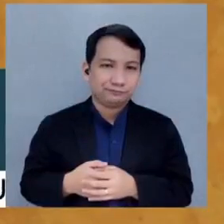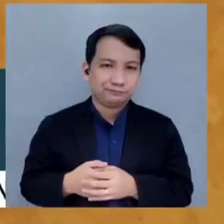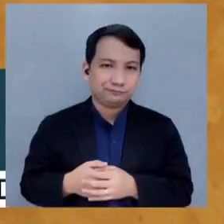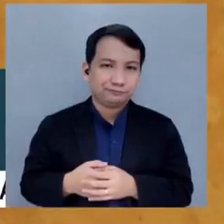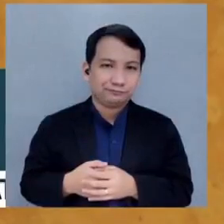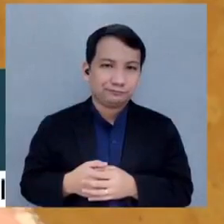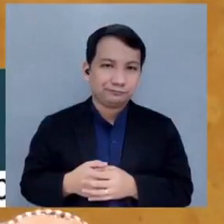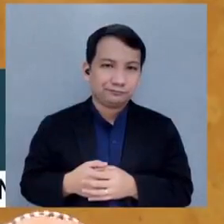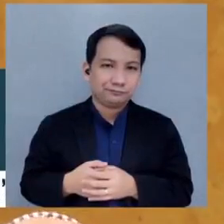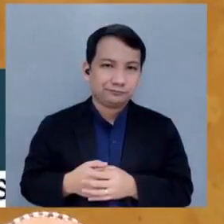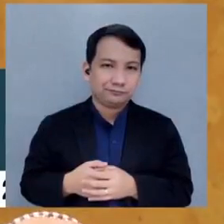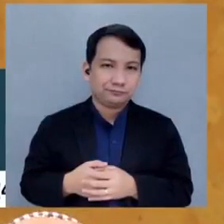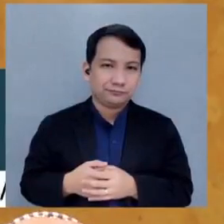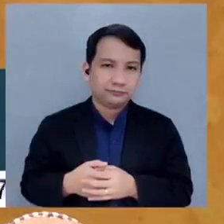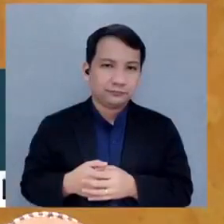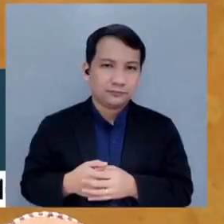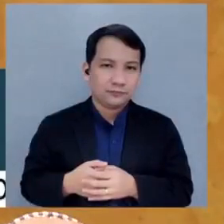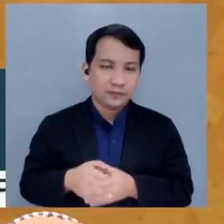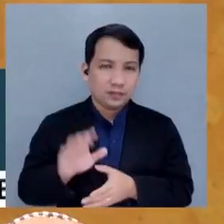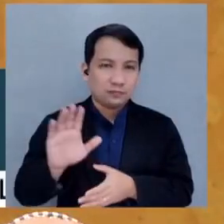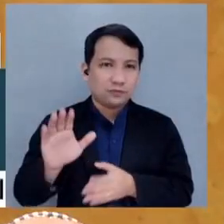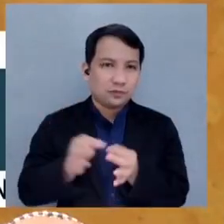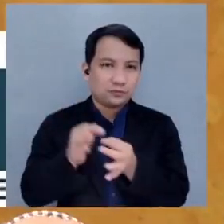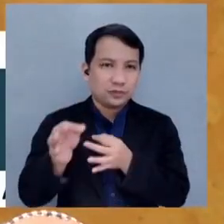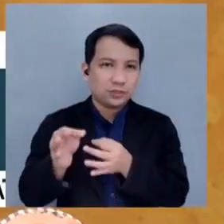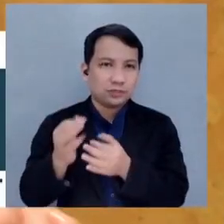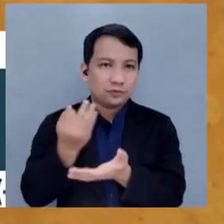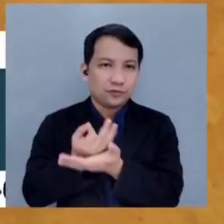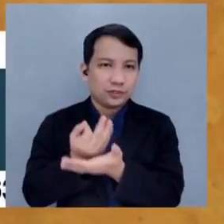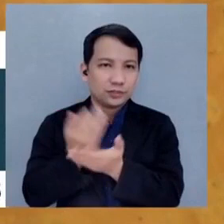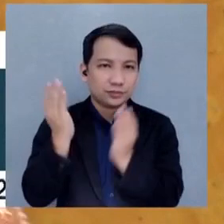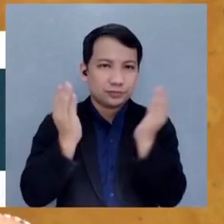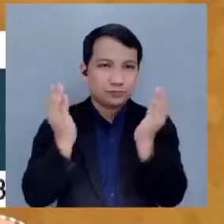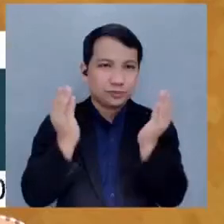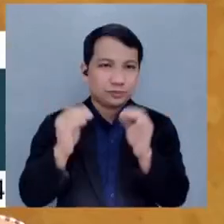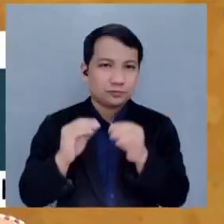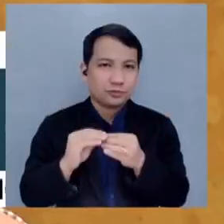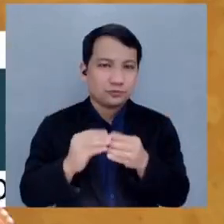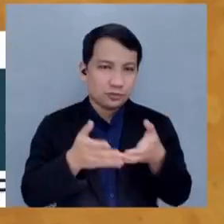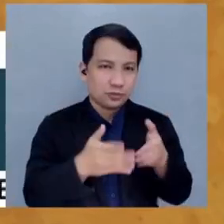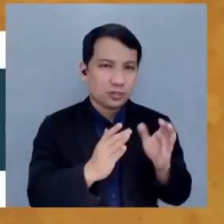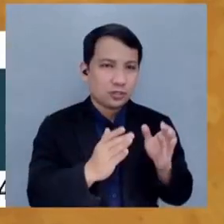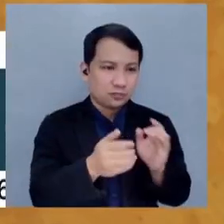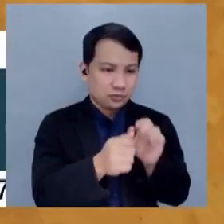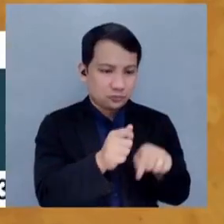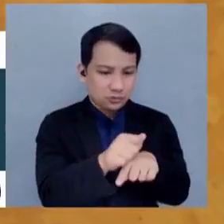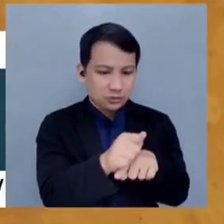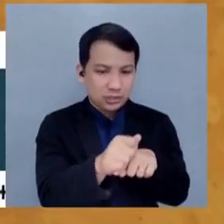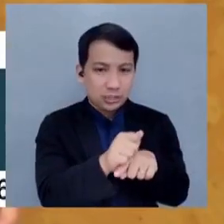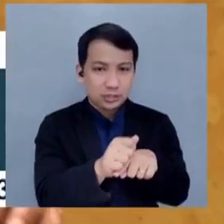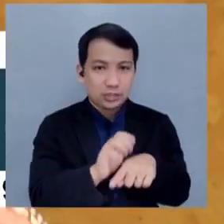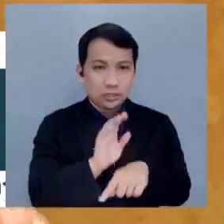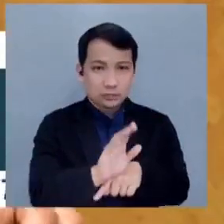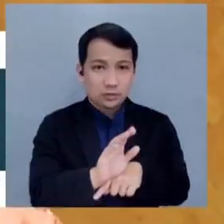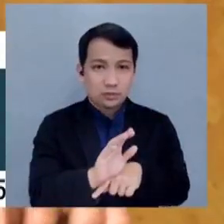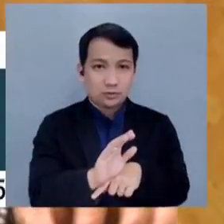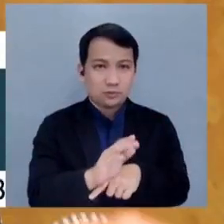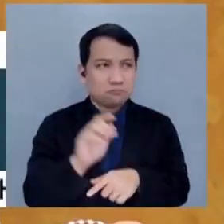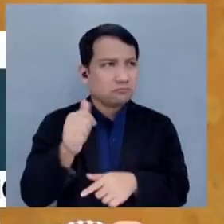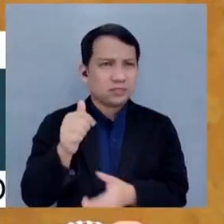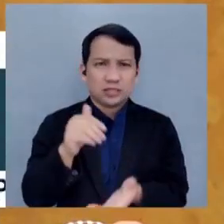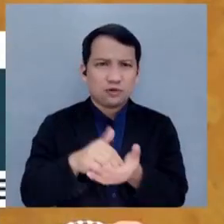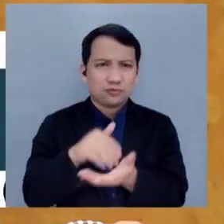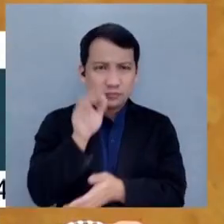to extend their financial services network to allow the training of 10,000 Filipino